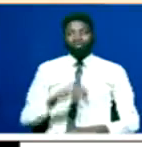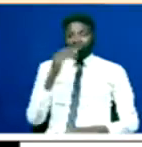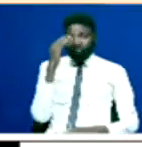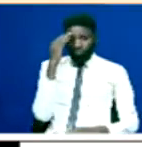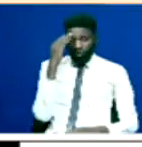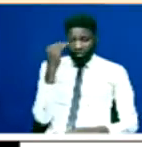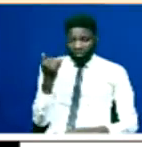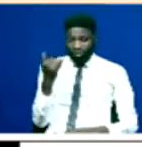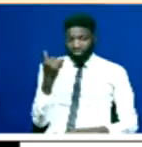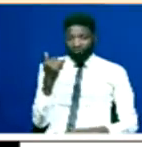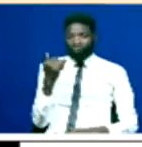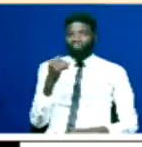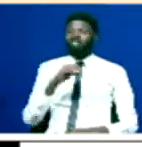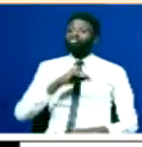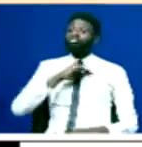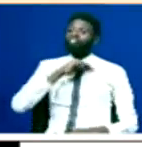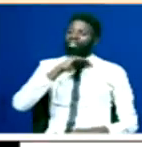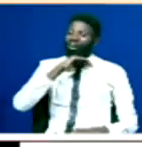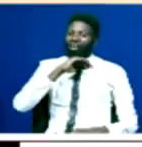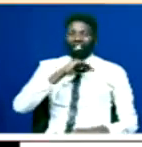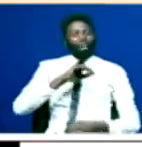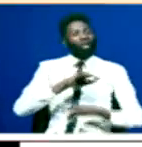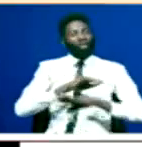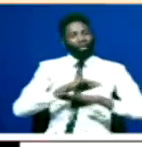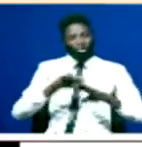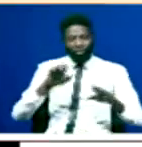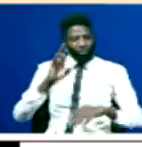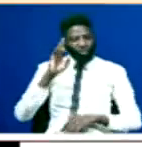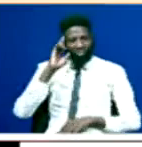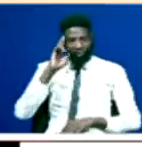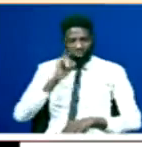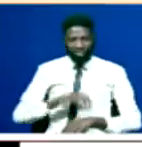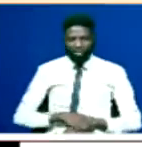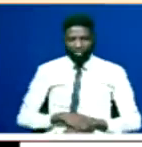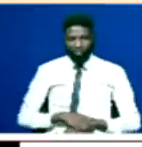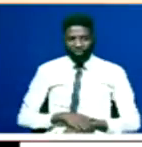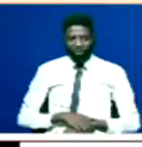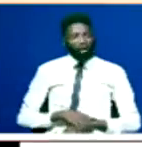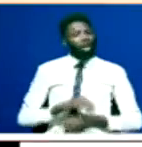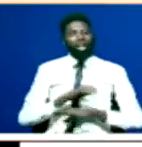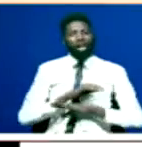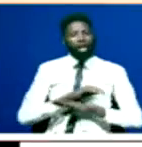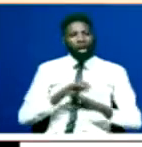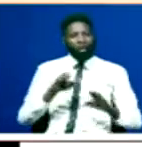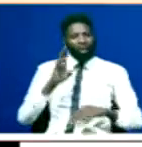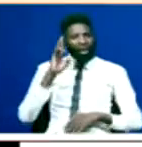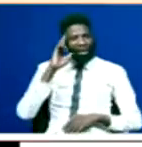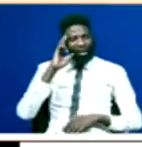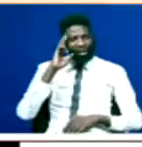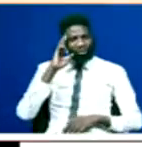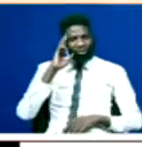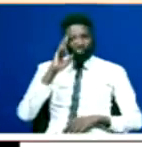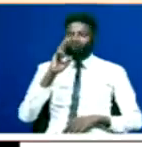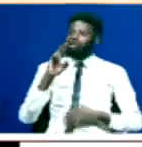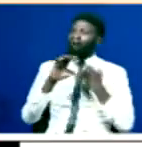Mr raila odinga has no reason whatsoever he doesn't have a reason to terrorize the